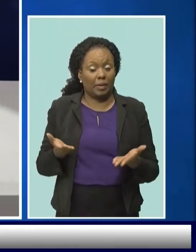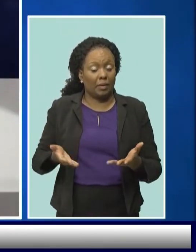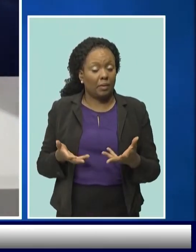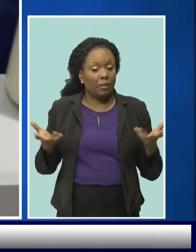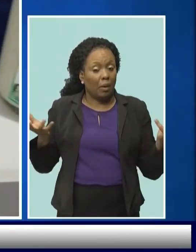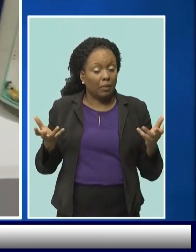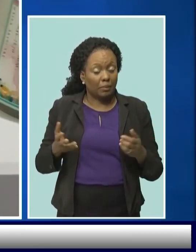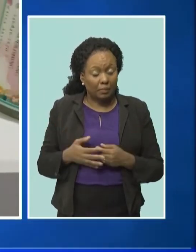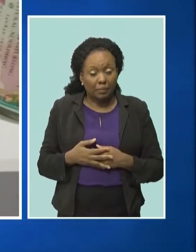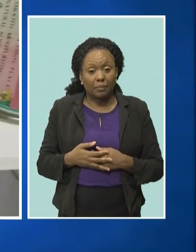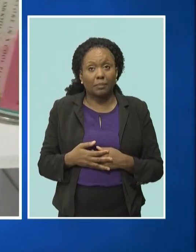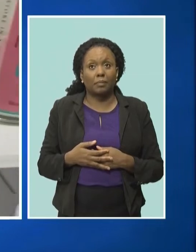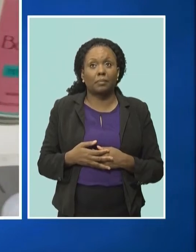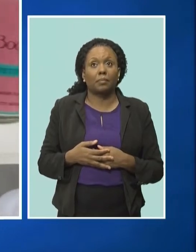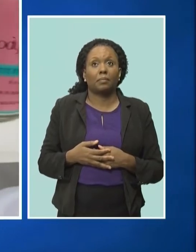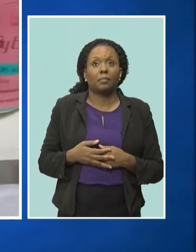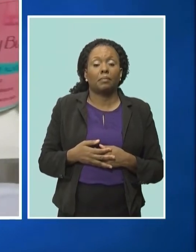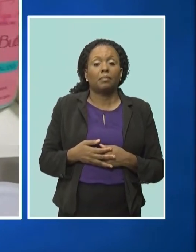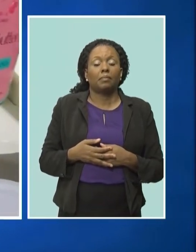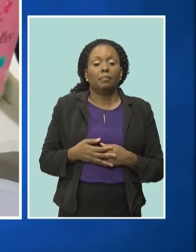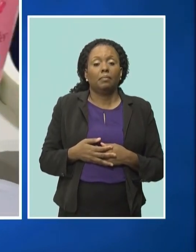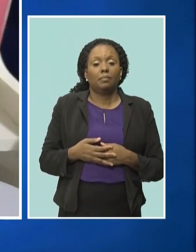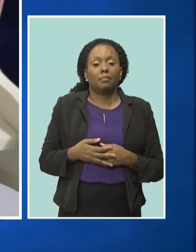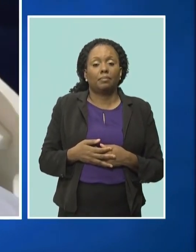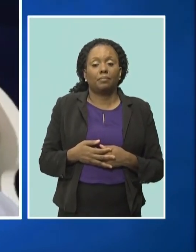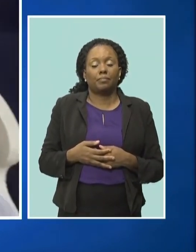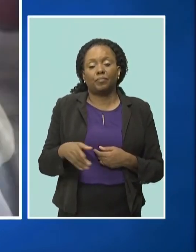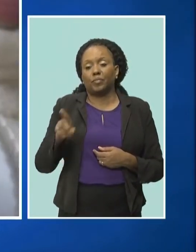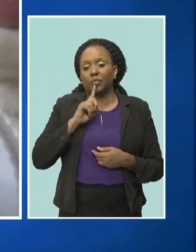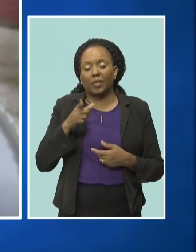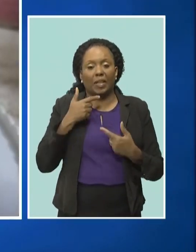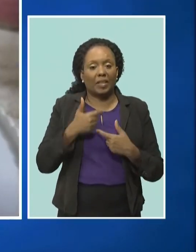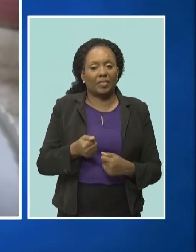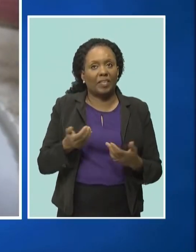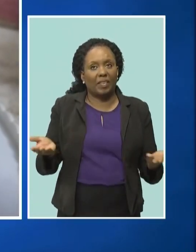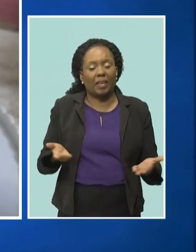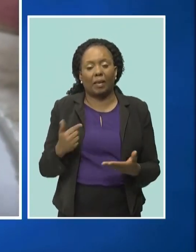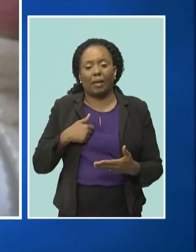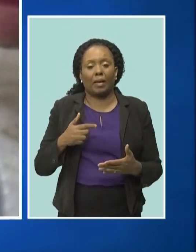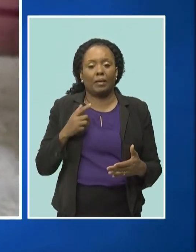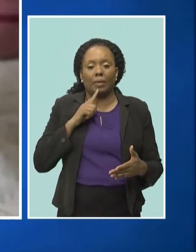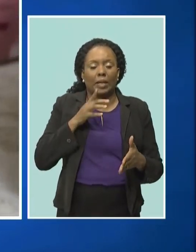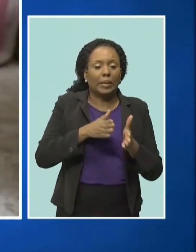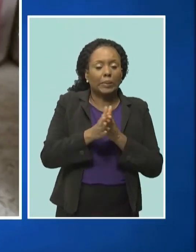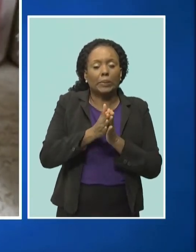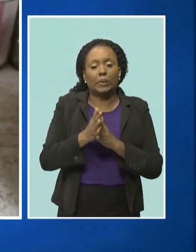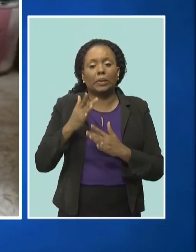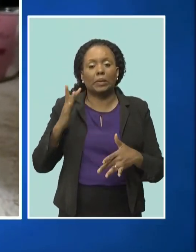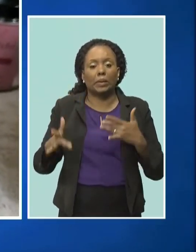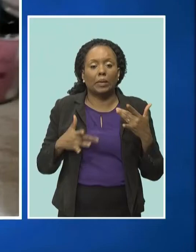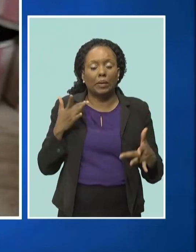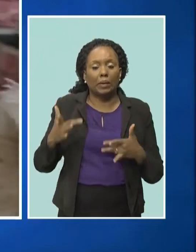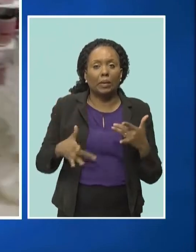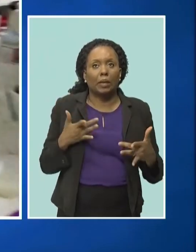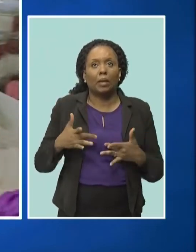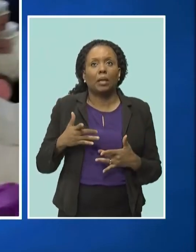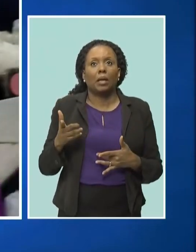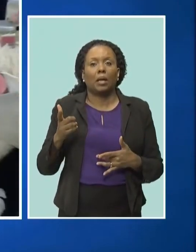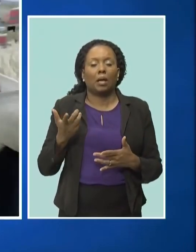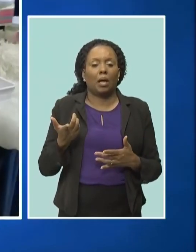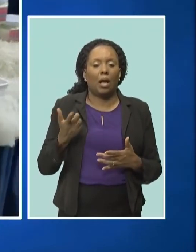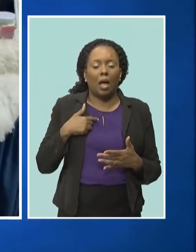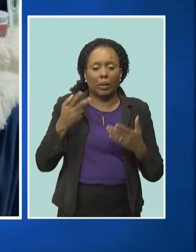being allowed to be here by Yes was a very interesting thing. I was very excited, and while being here, I was open up to a